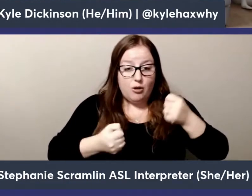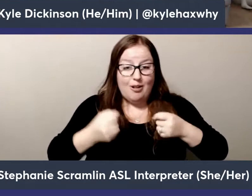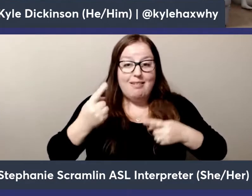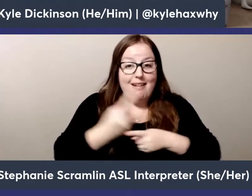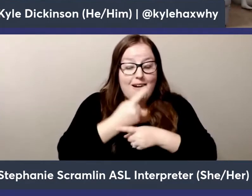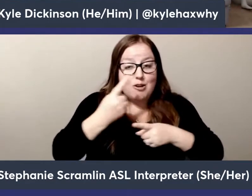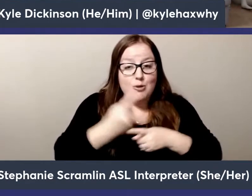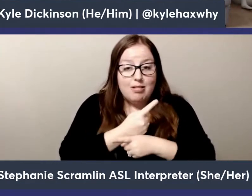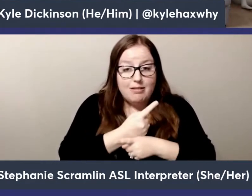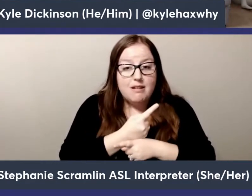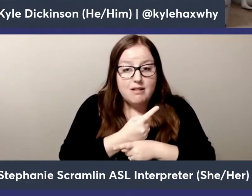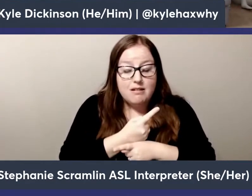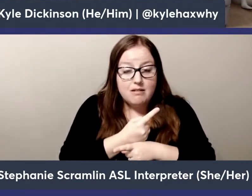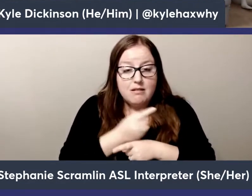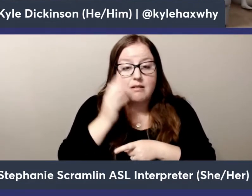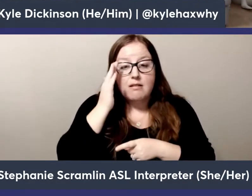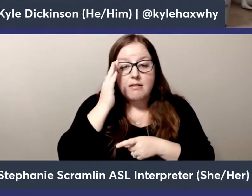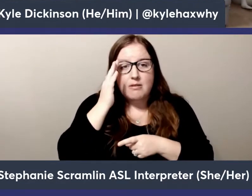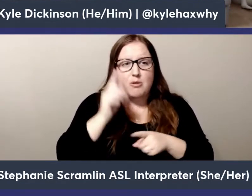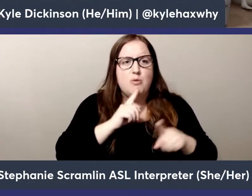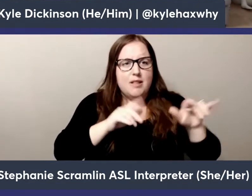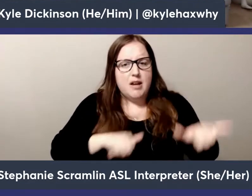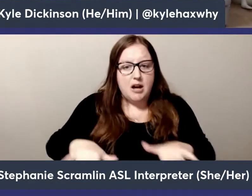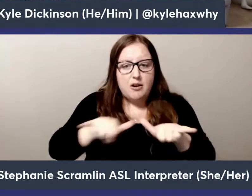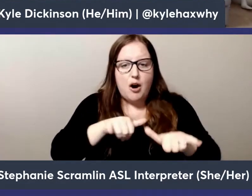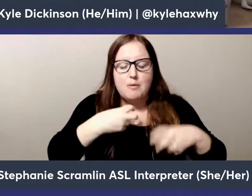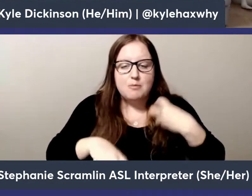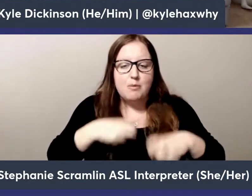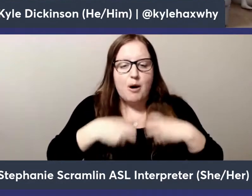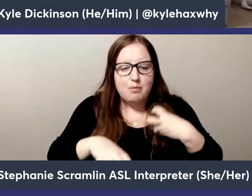accurately is a very common problem that